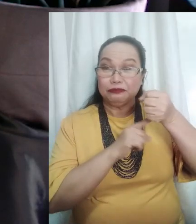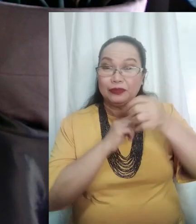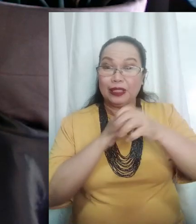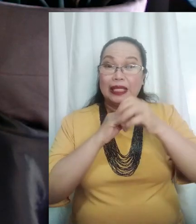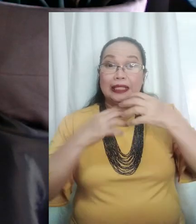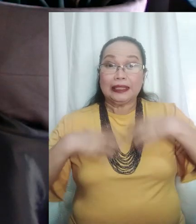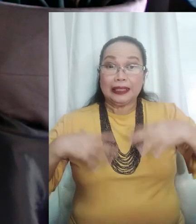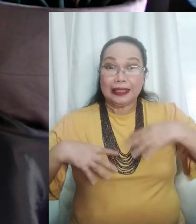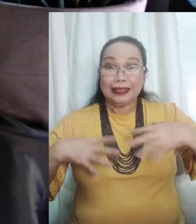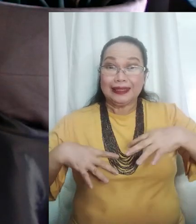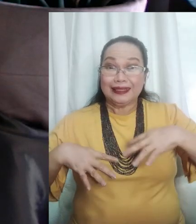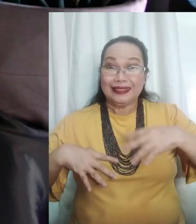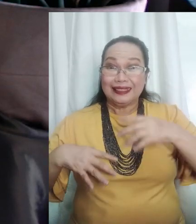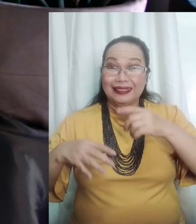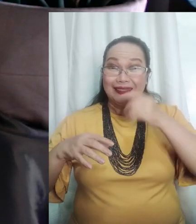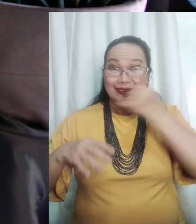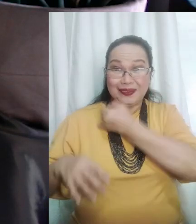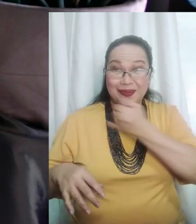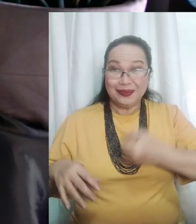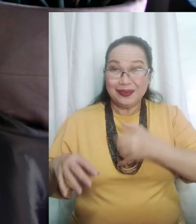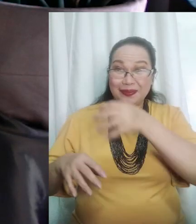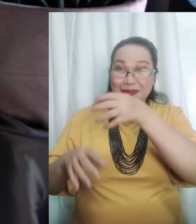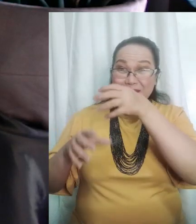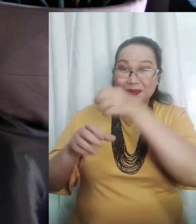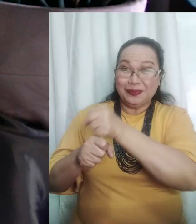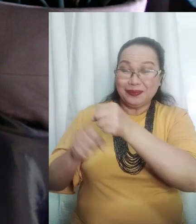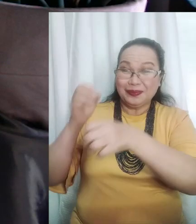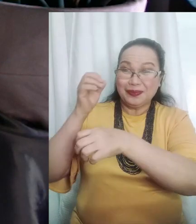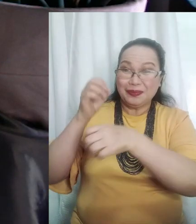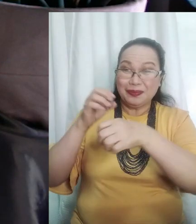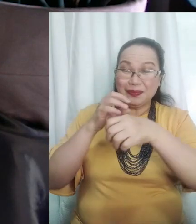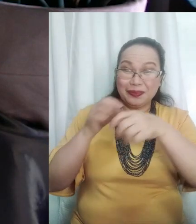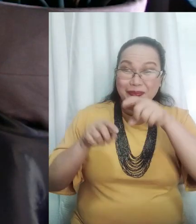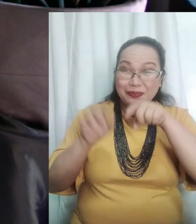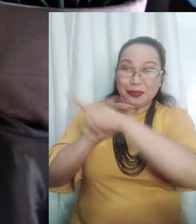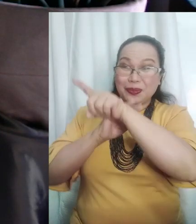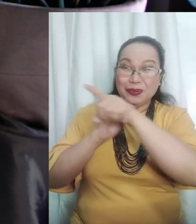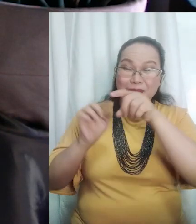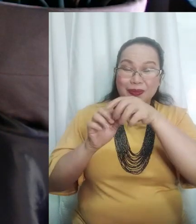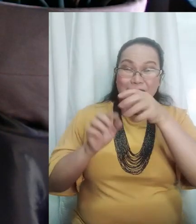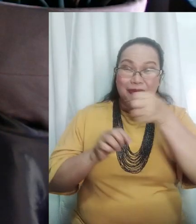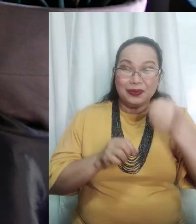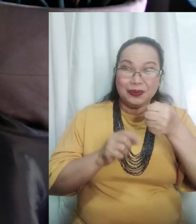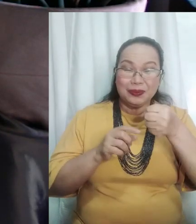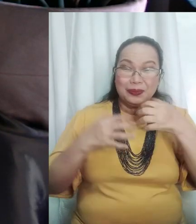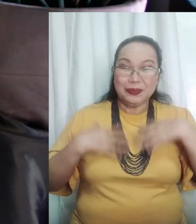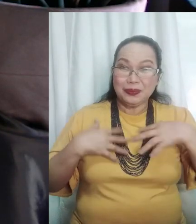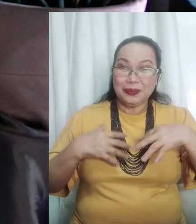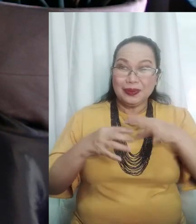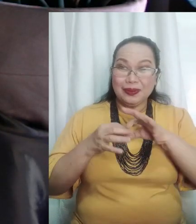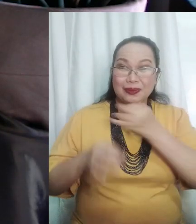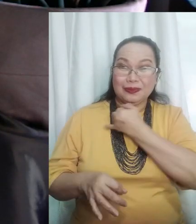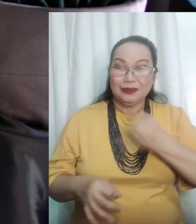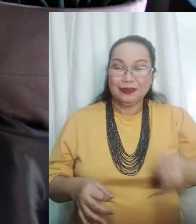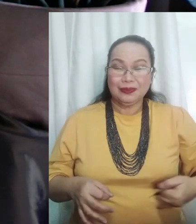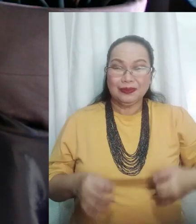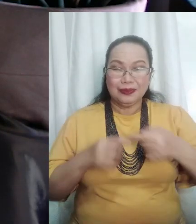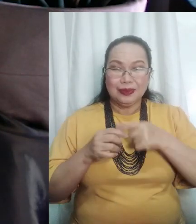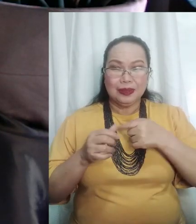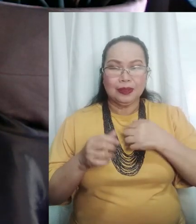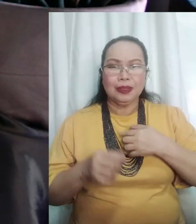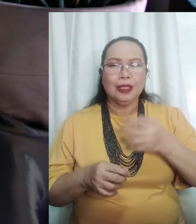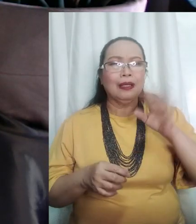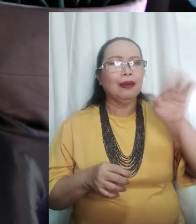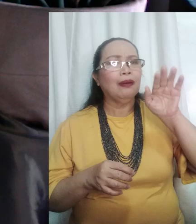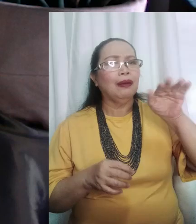master came home, verse 16. Then she told him this story, that Hebrew slave you brought us came to me to make